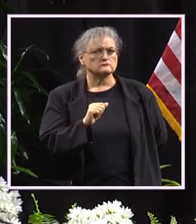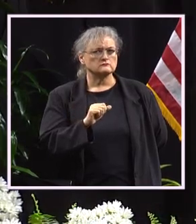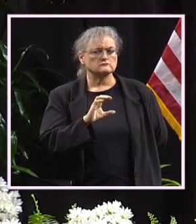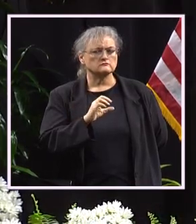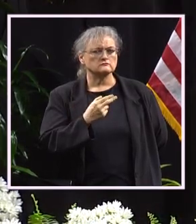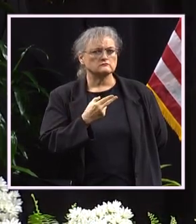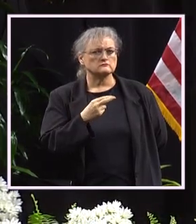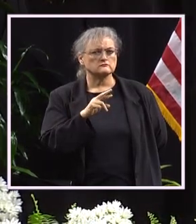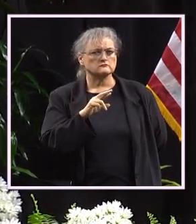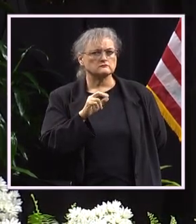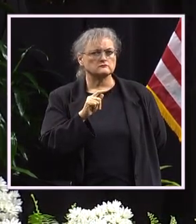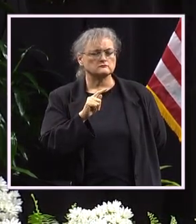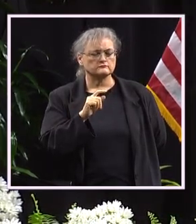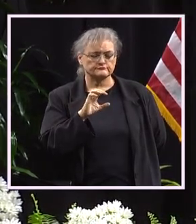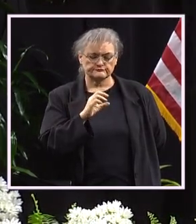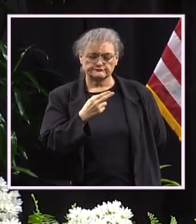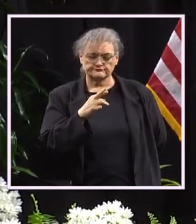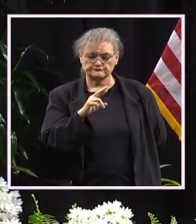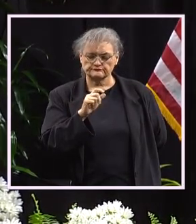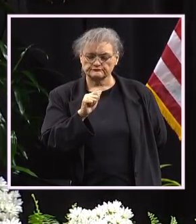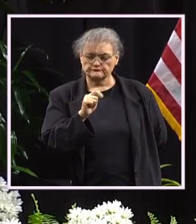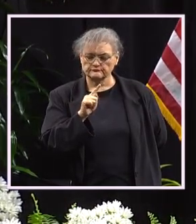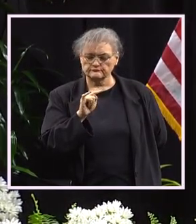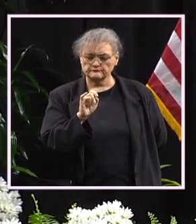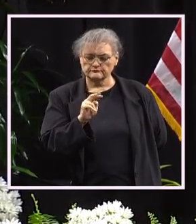Christian Dusig Arce,